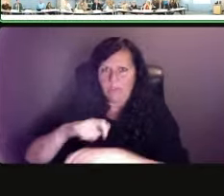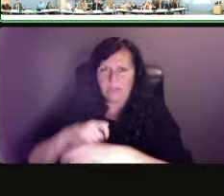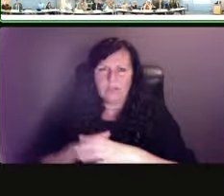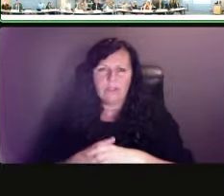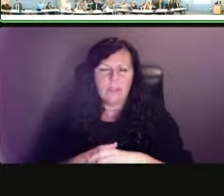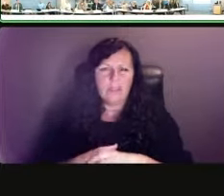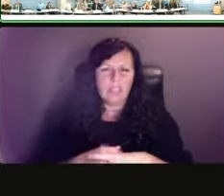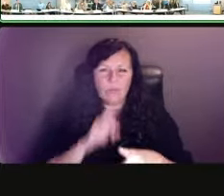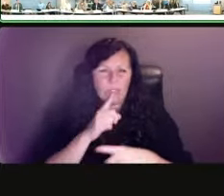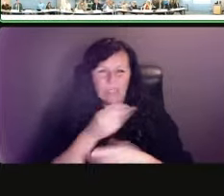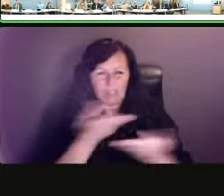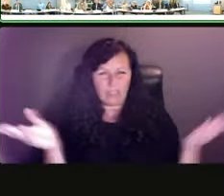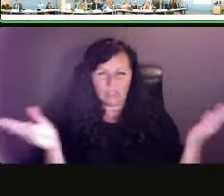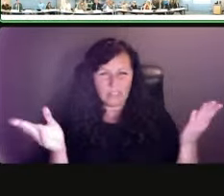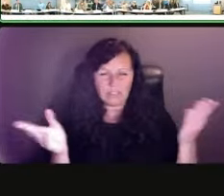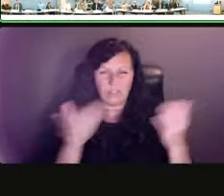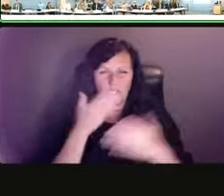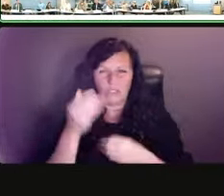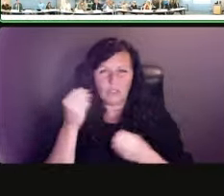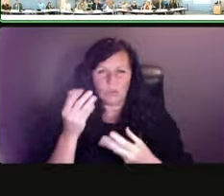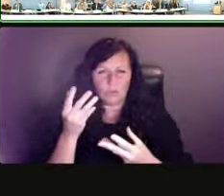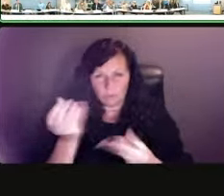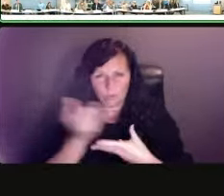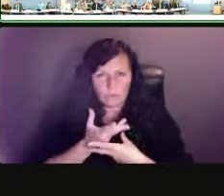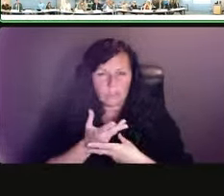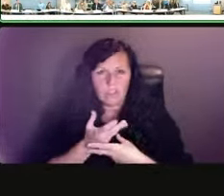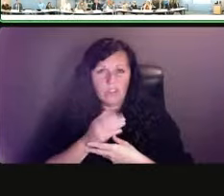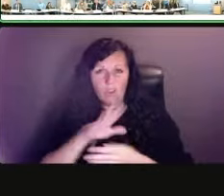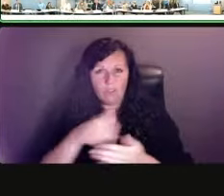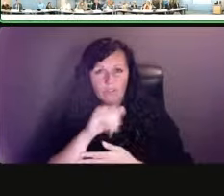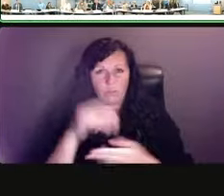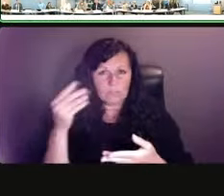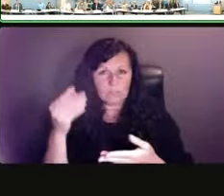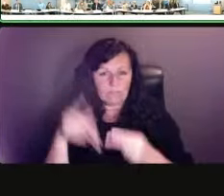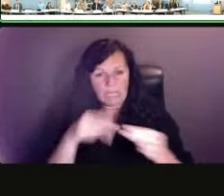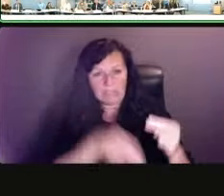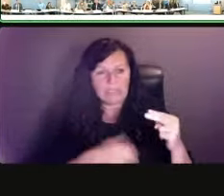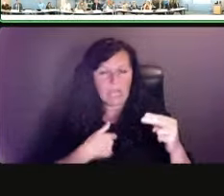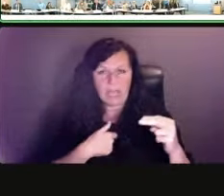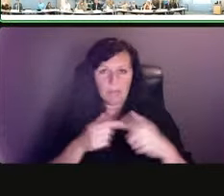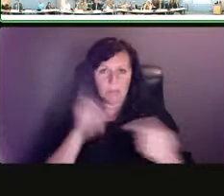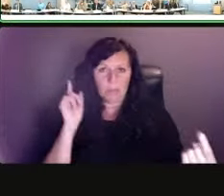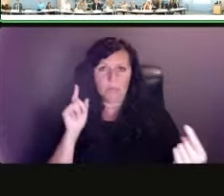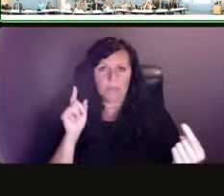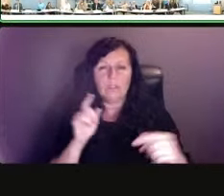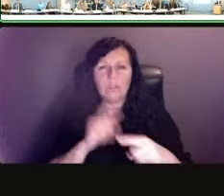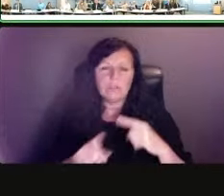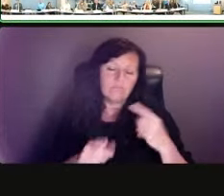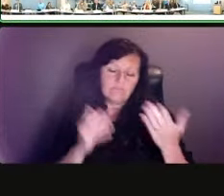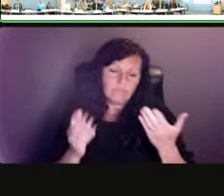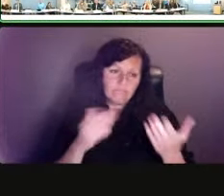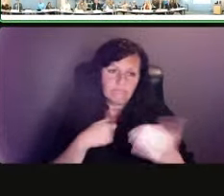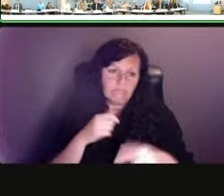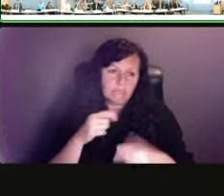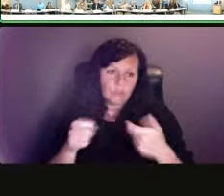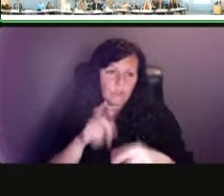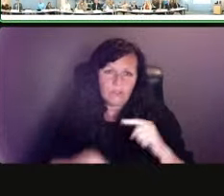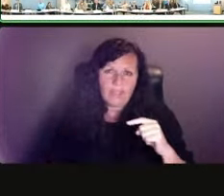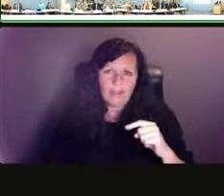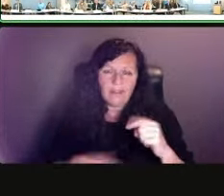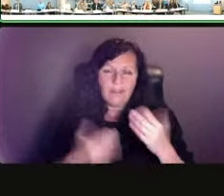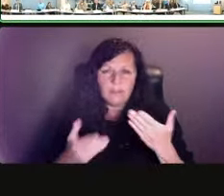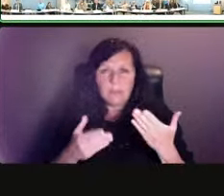I'm opposed to all of these cuts, but it may be outside of my control. And if we have to do the best we can in a bad